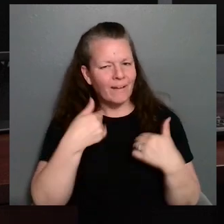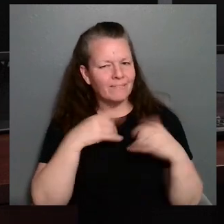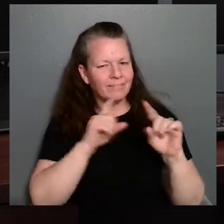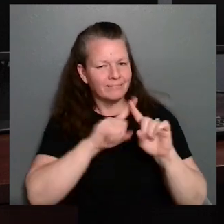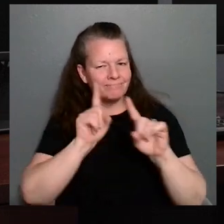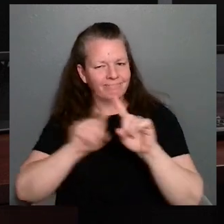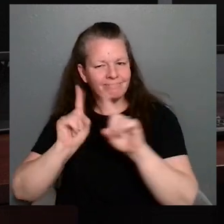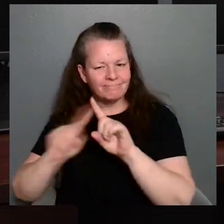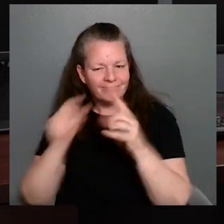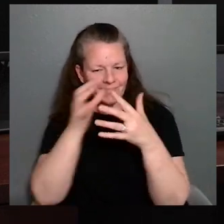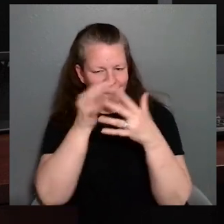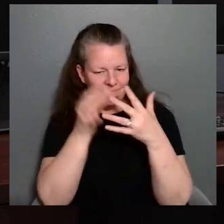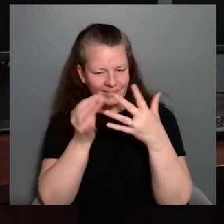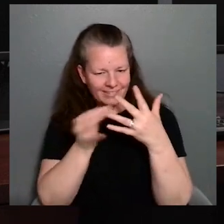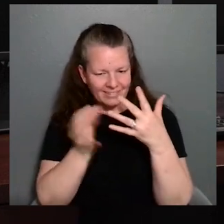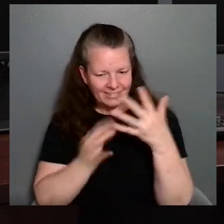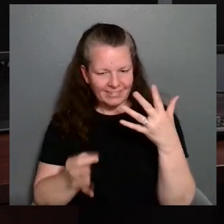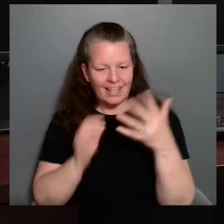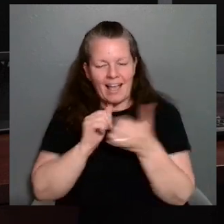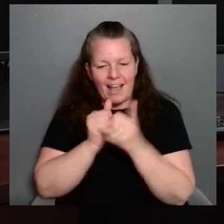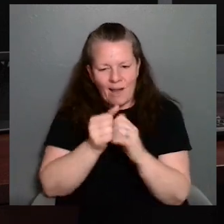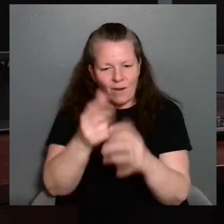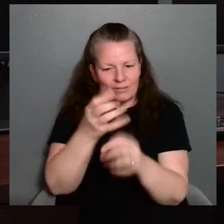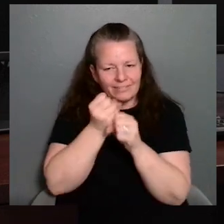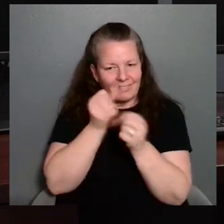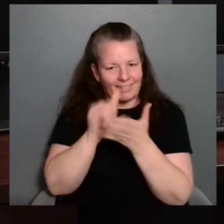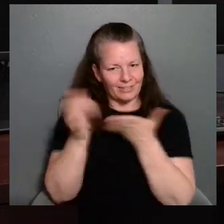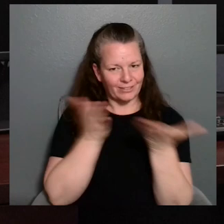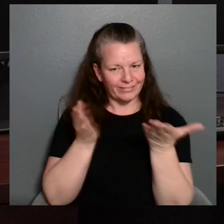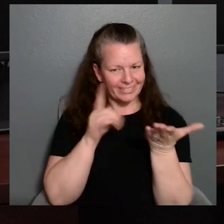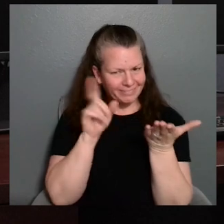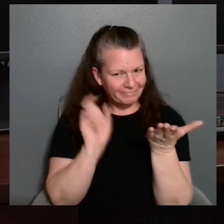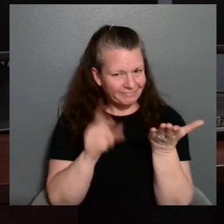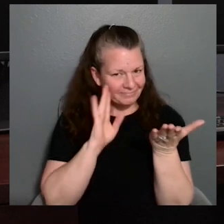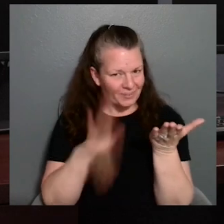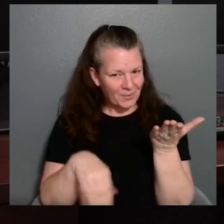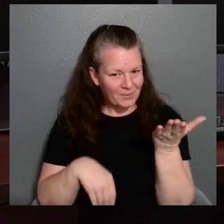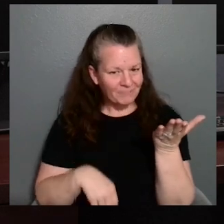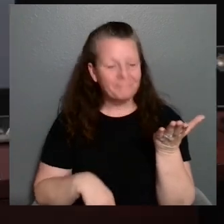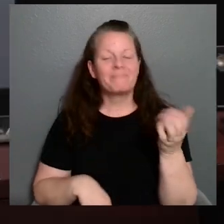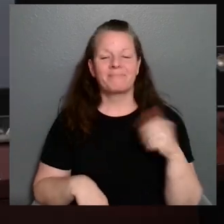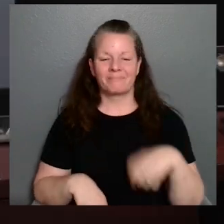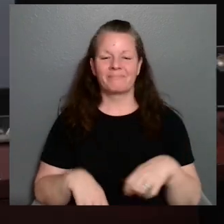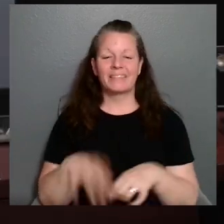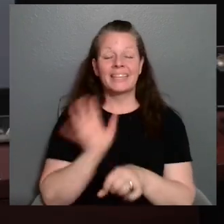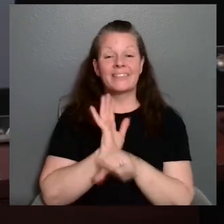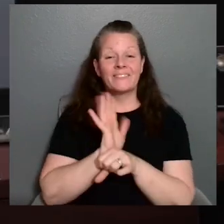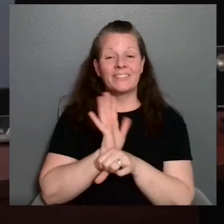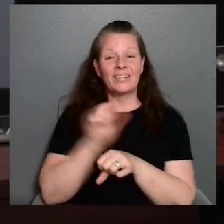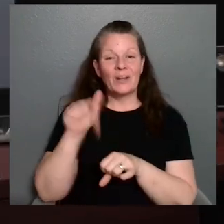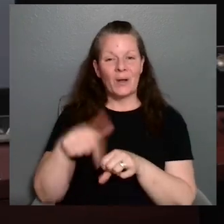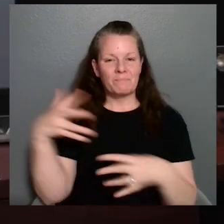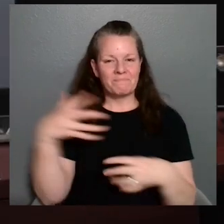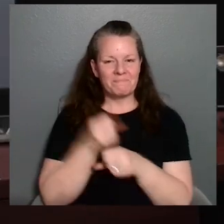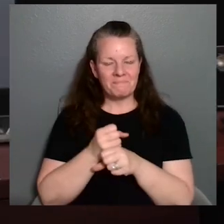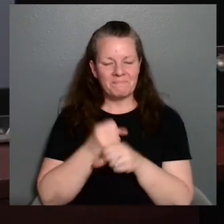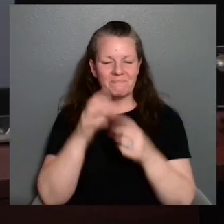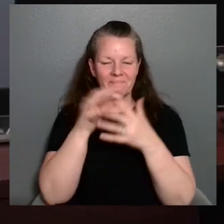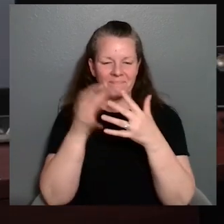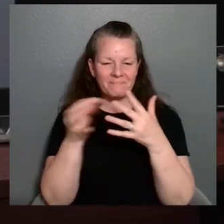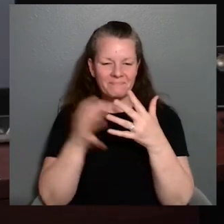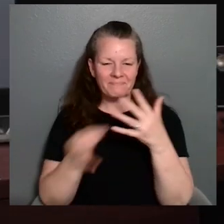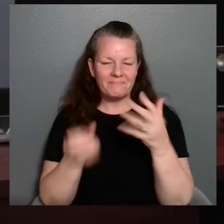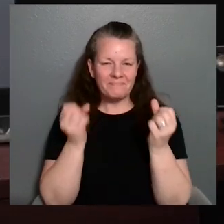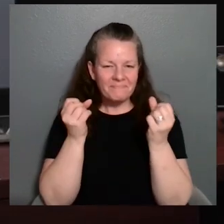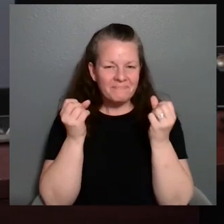you know that you have different options for how you receive those services? This video gives an overview of